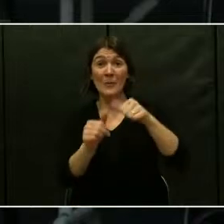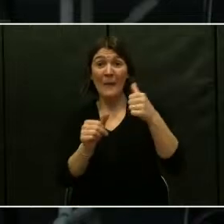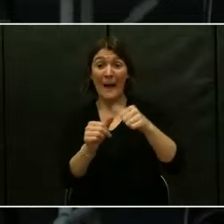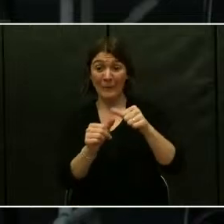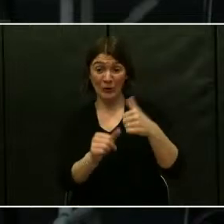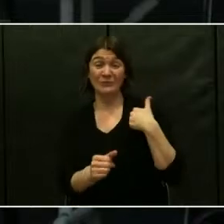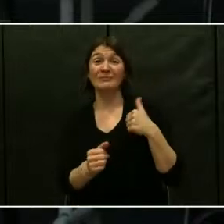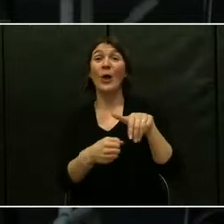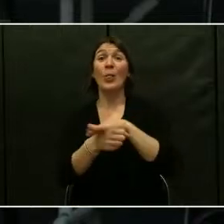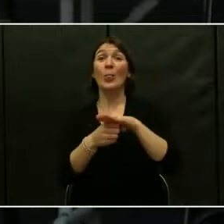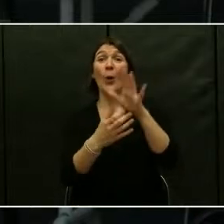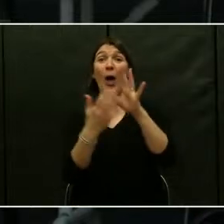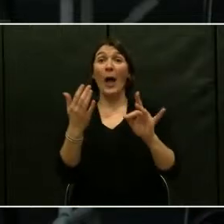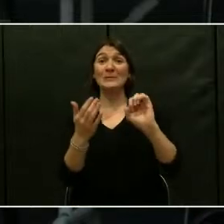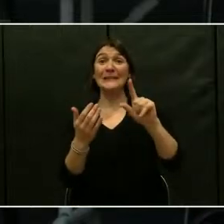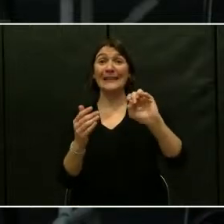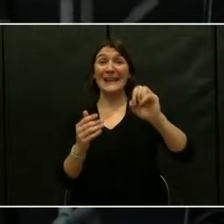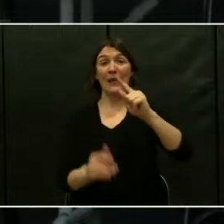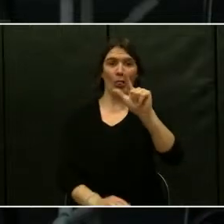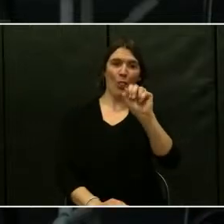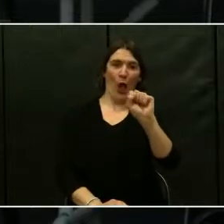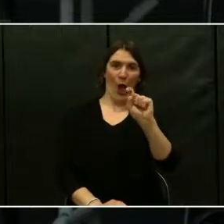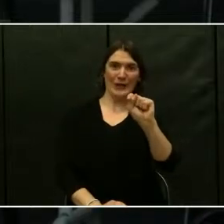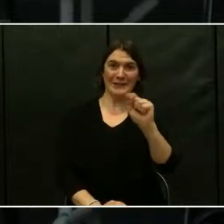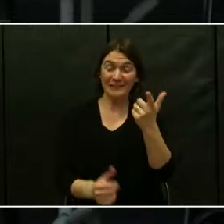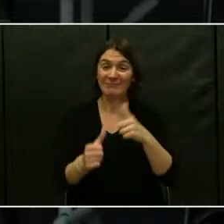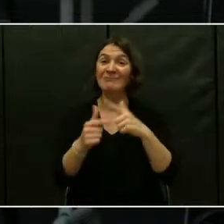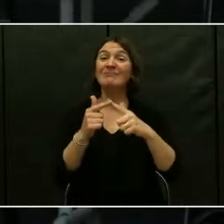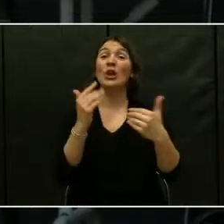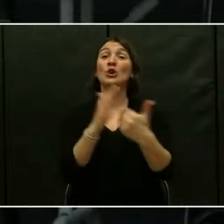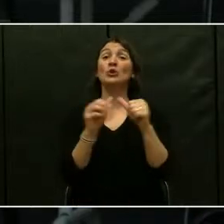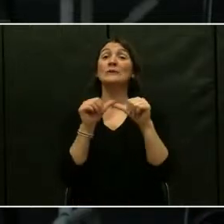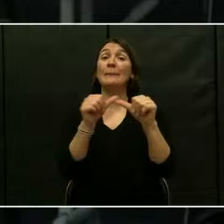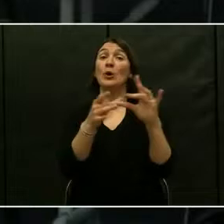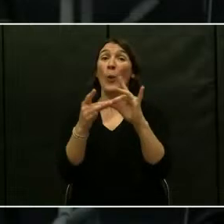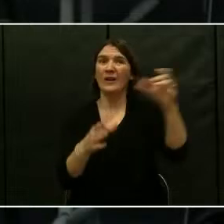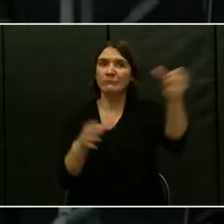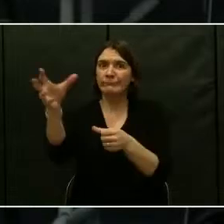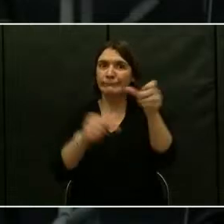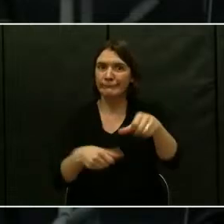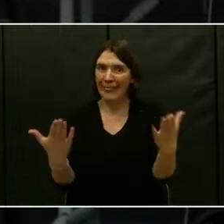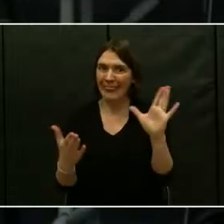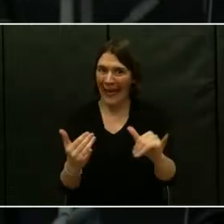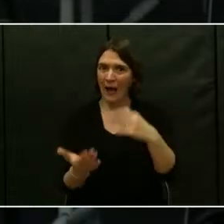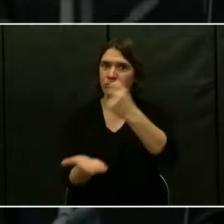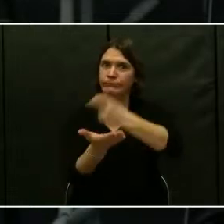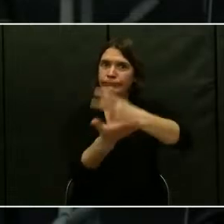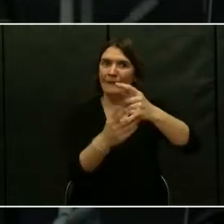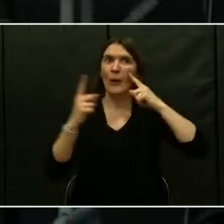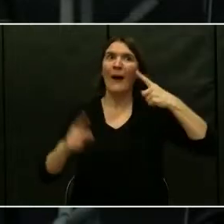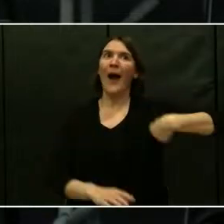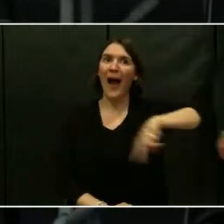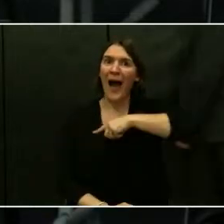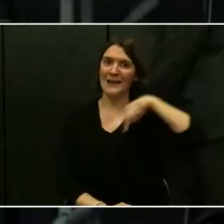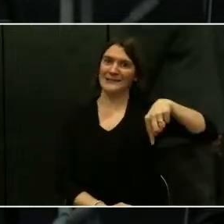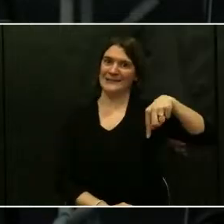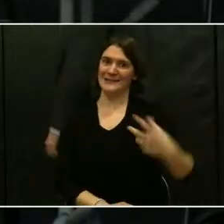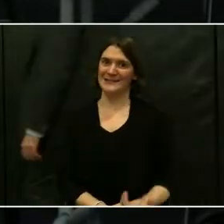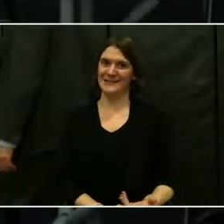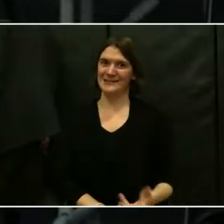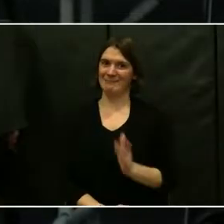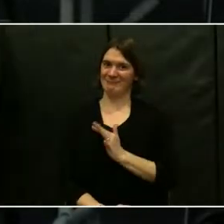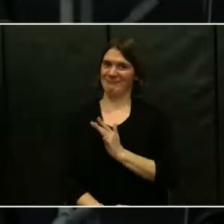local option sales tax like a new sustainability coordinator position that was created from the floor by